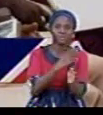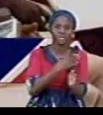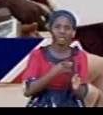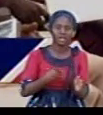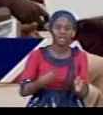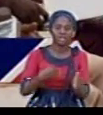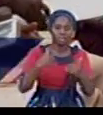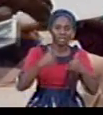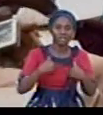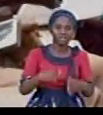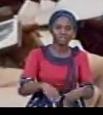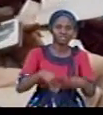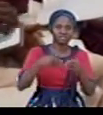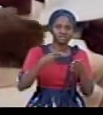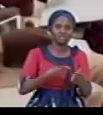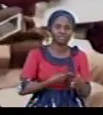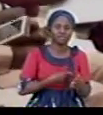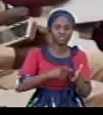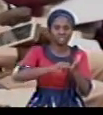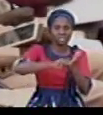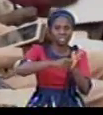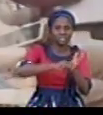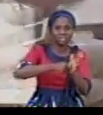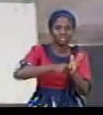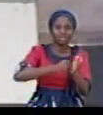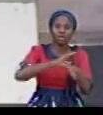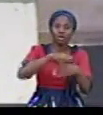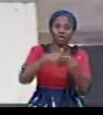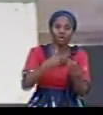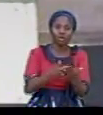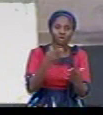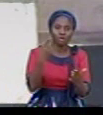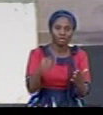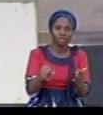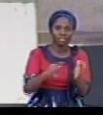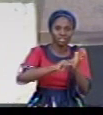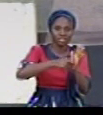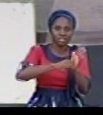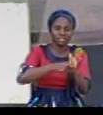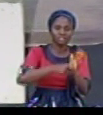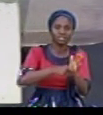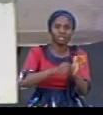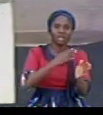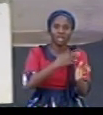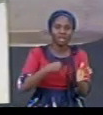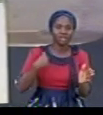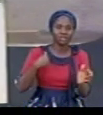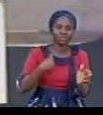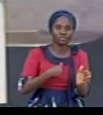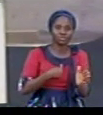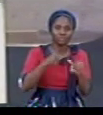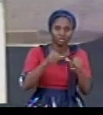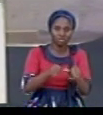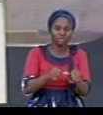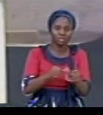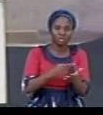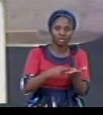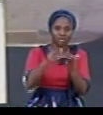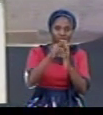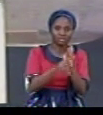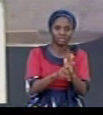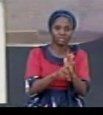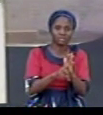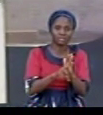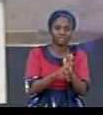given us gifts, all the gifts. I will remain in righteousness by those